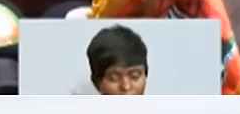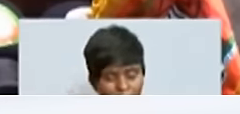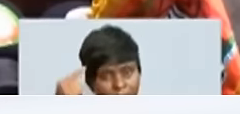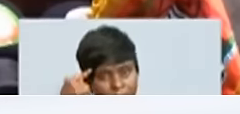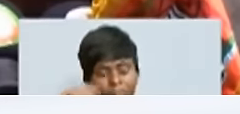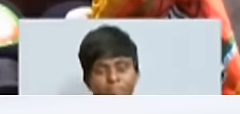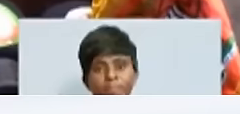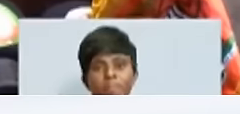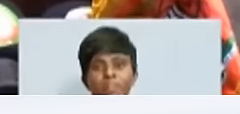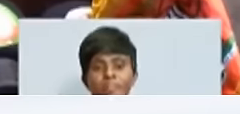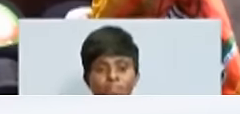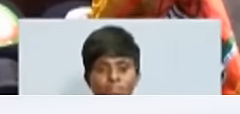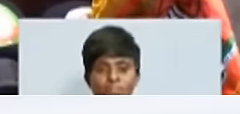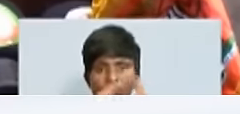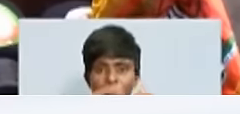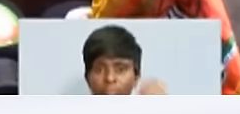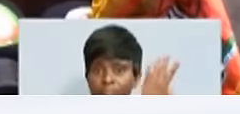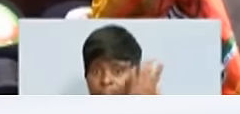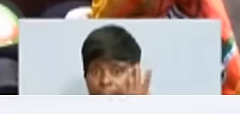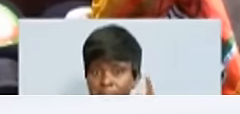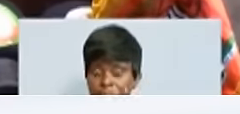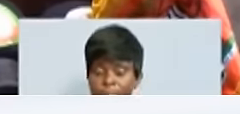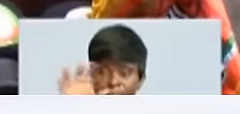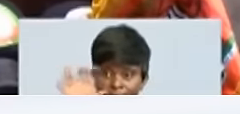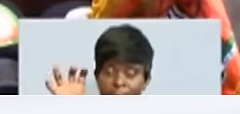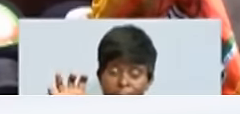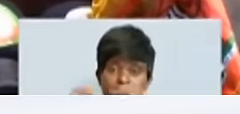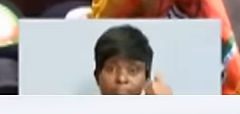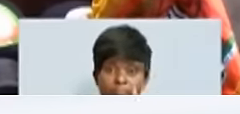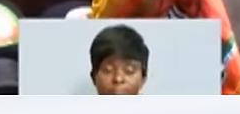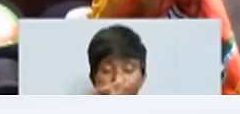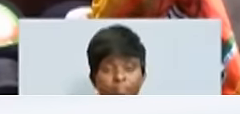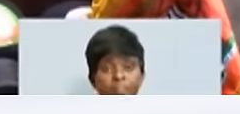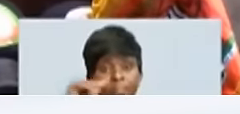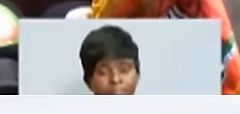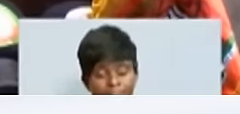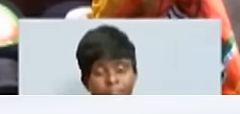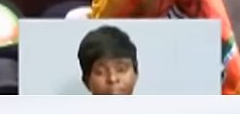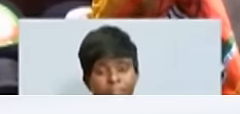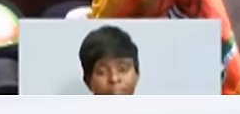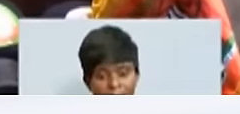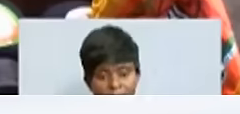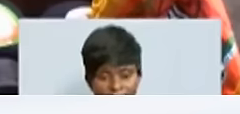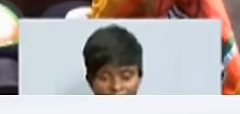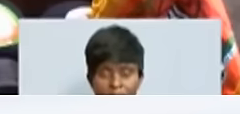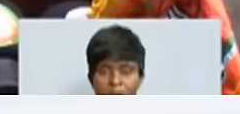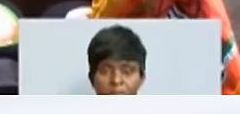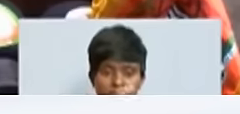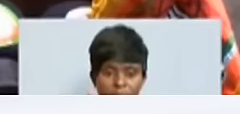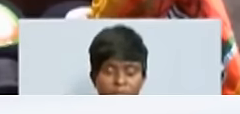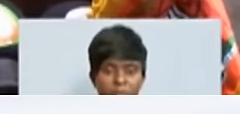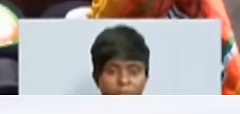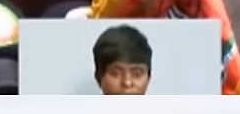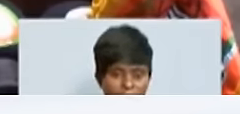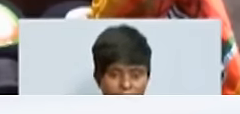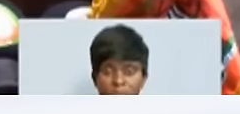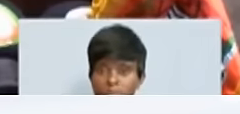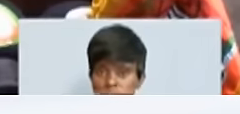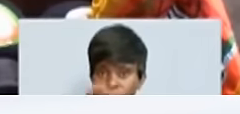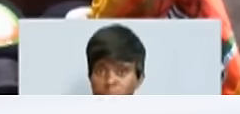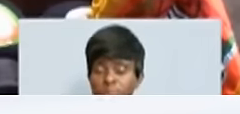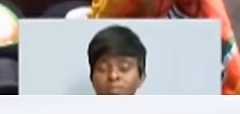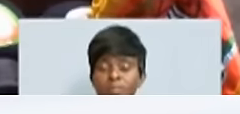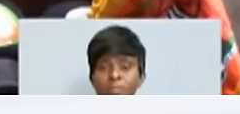Lusaka and Rural Development to provincial administration centers. We urge all members of parliament, you the members of